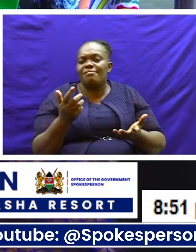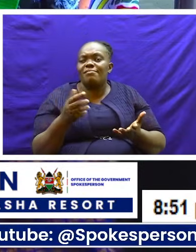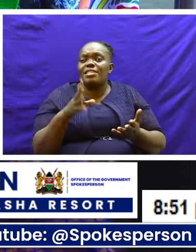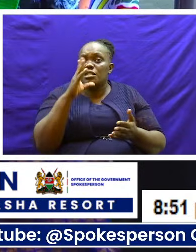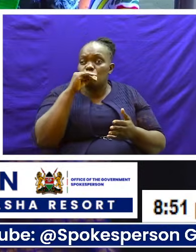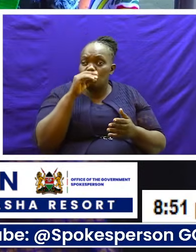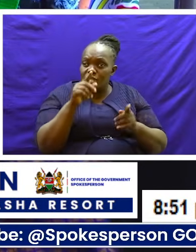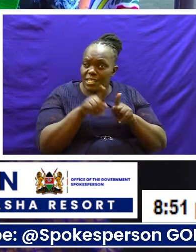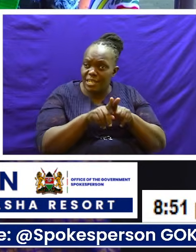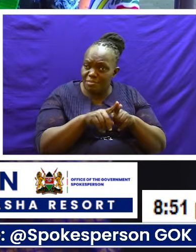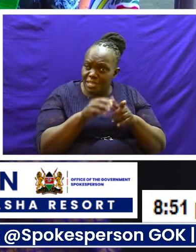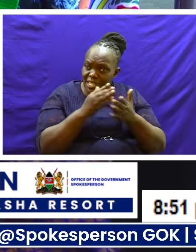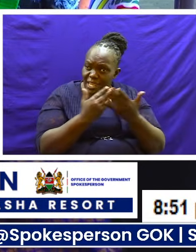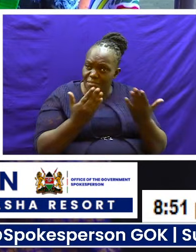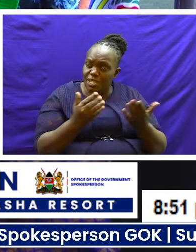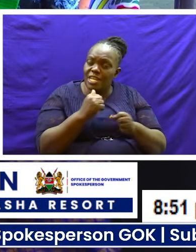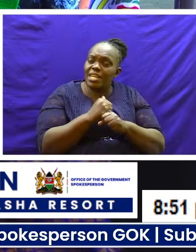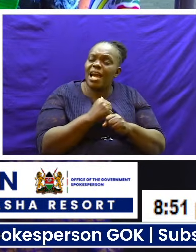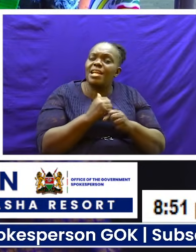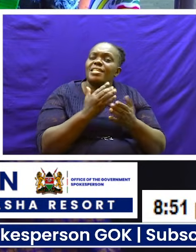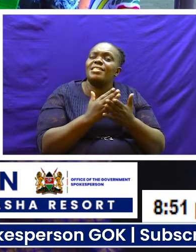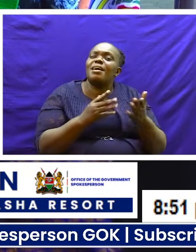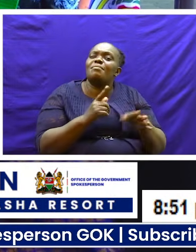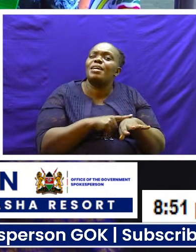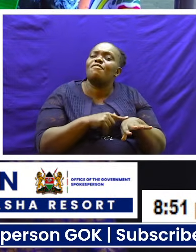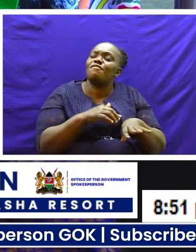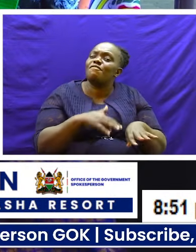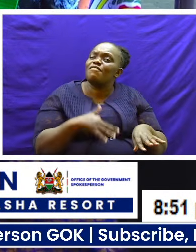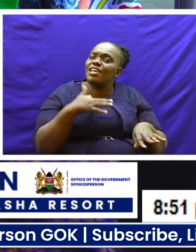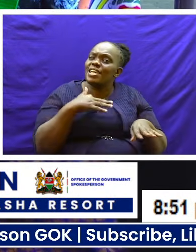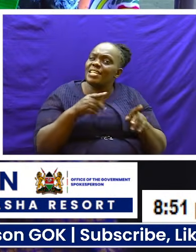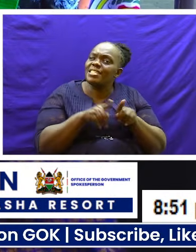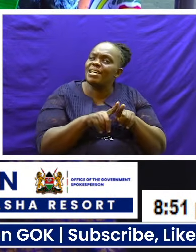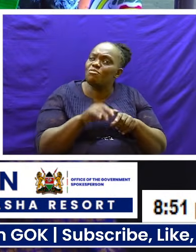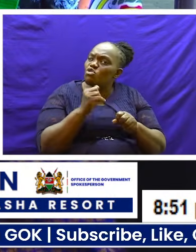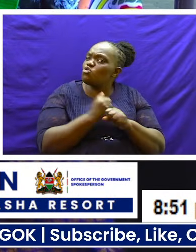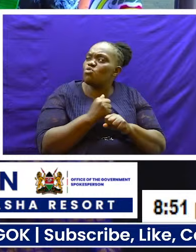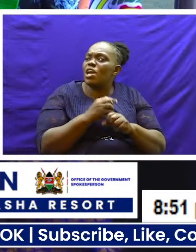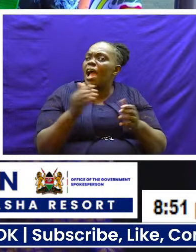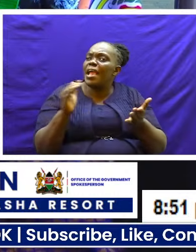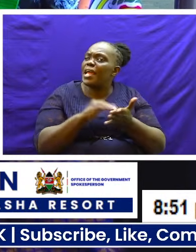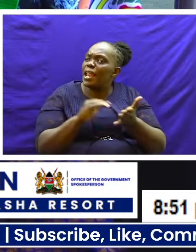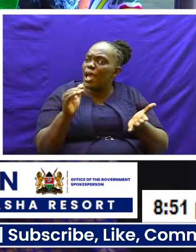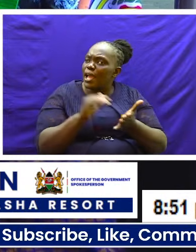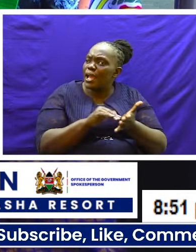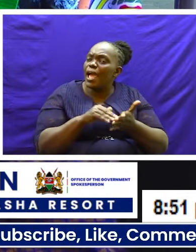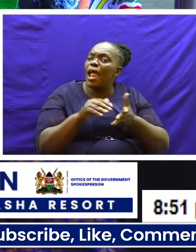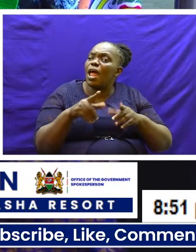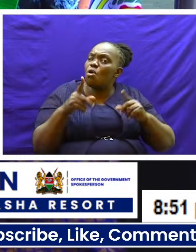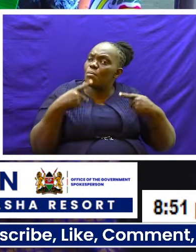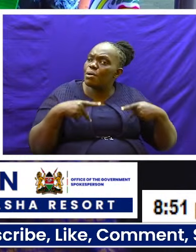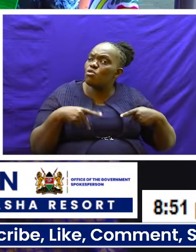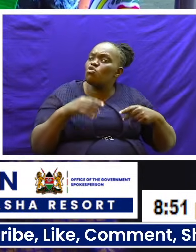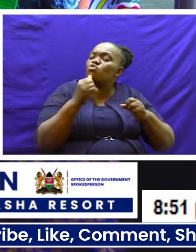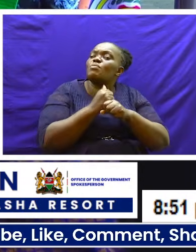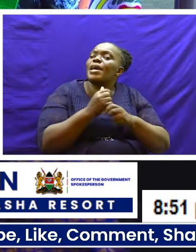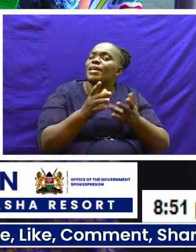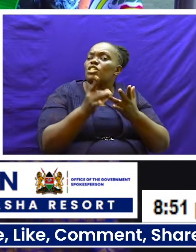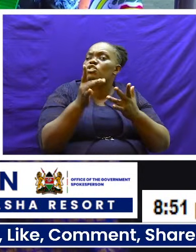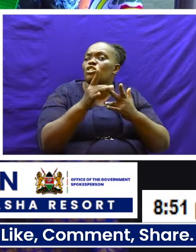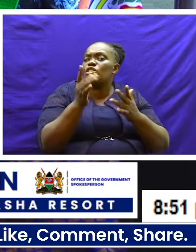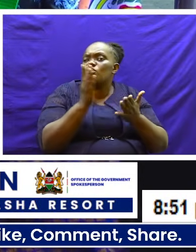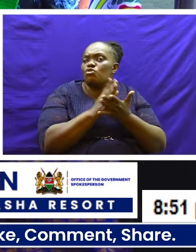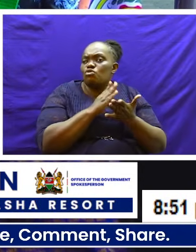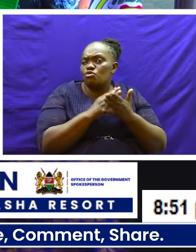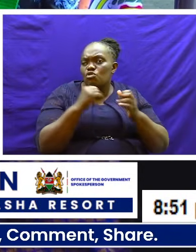Spox, if there's something that we have done, sometimes I feel like we are overdoing it, is allowing people to make choices. I am